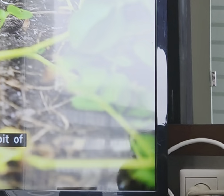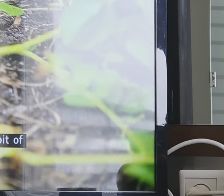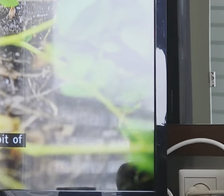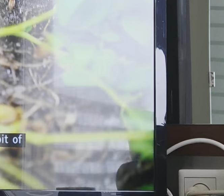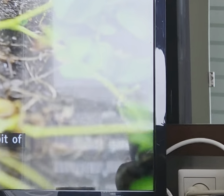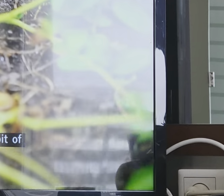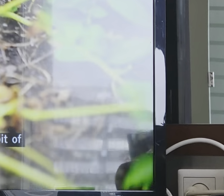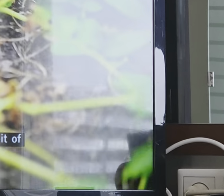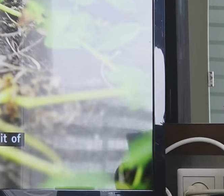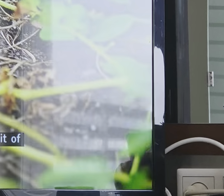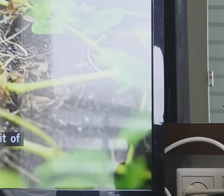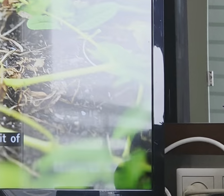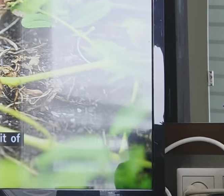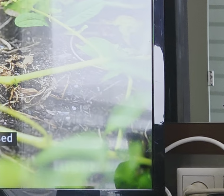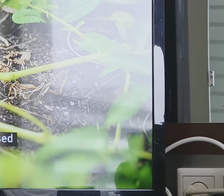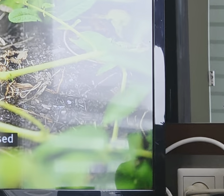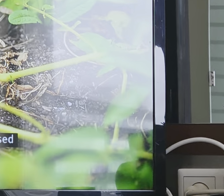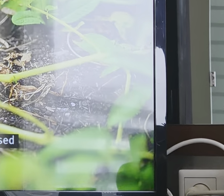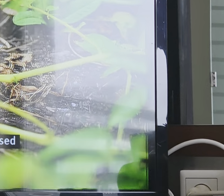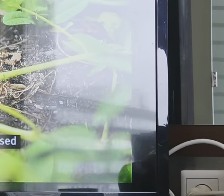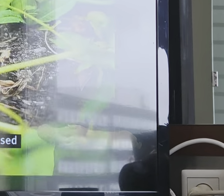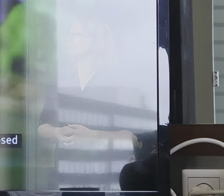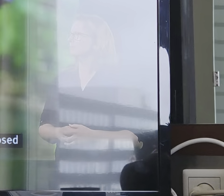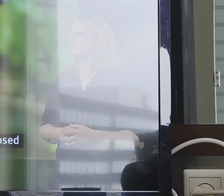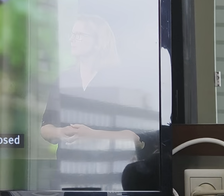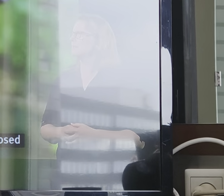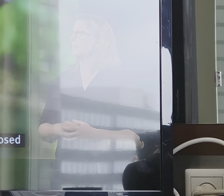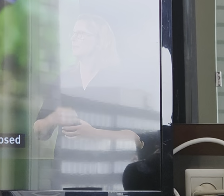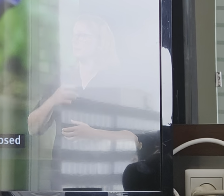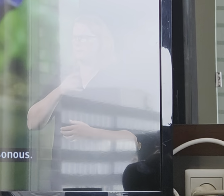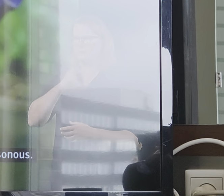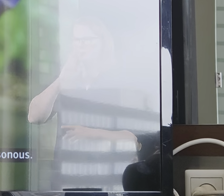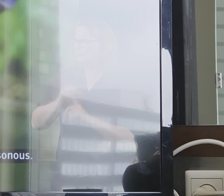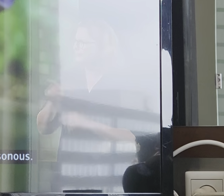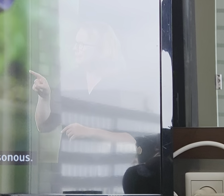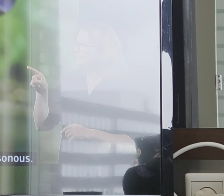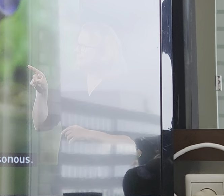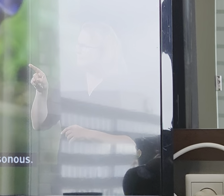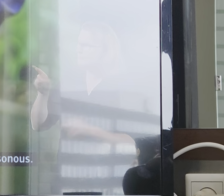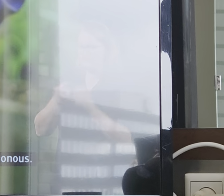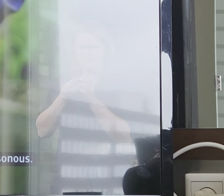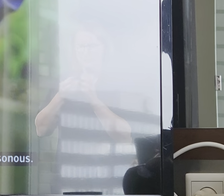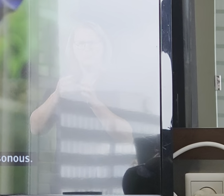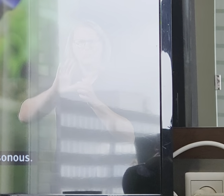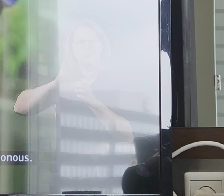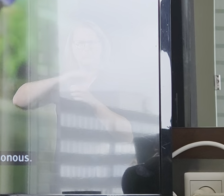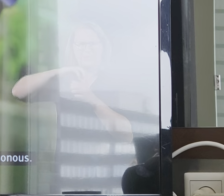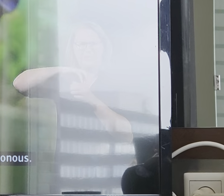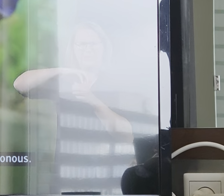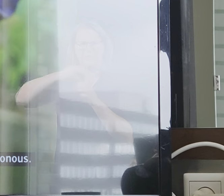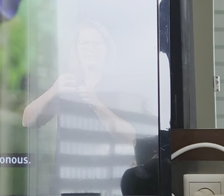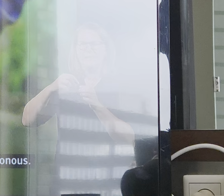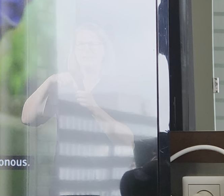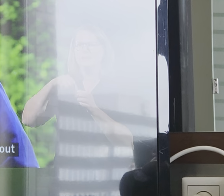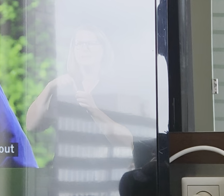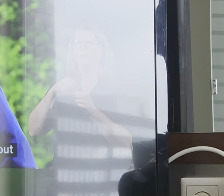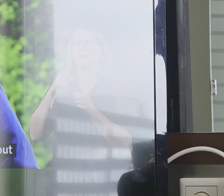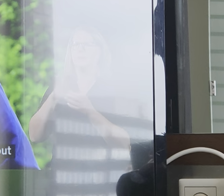You can see that there's a bit of green on that. That means it's been exposed to light. And green potatoes are